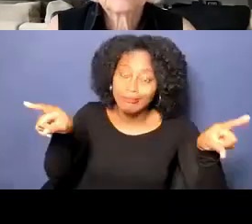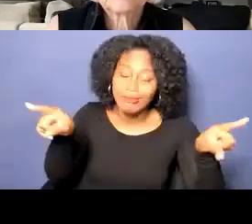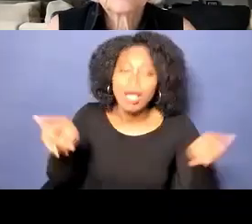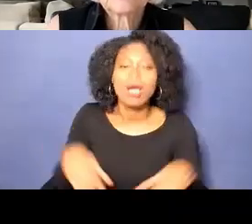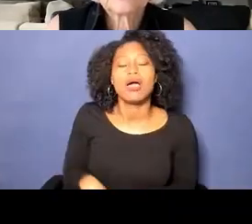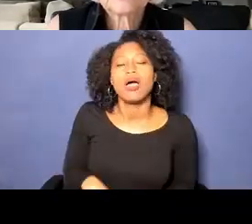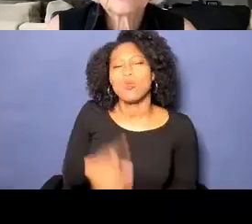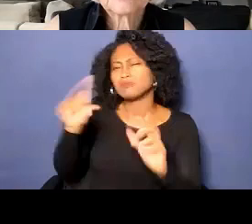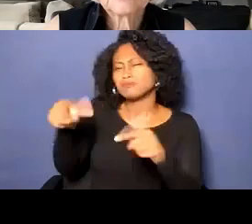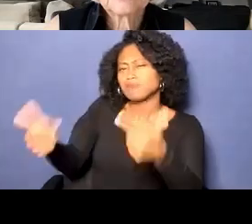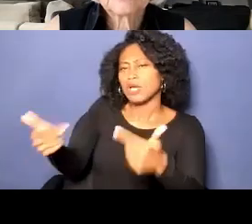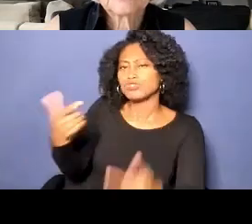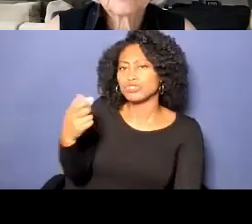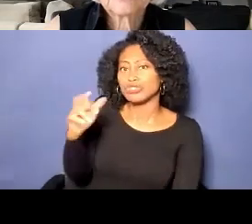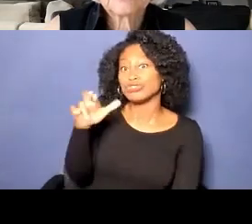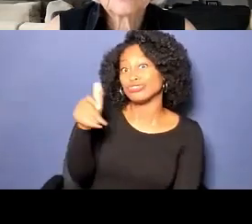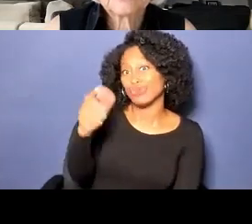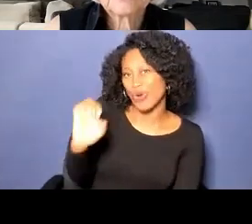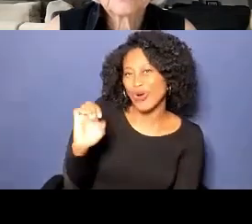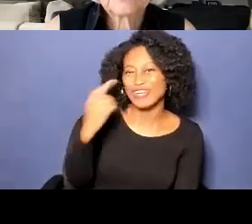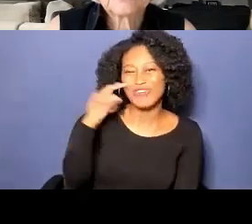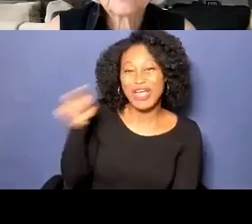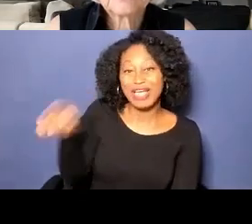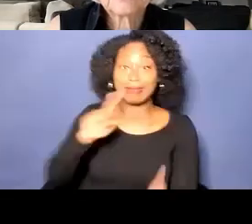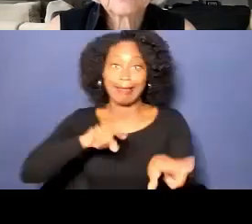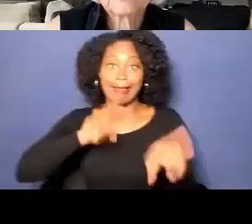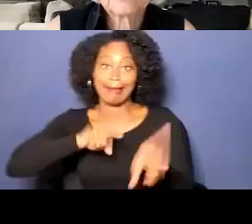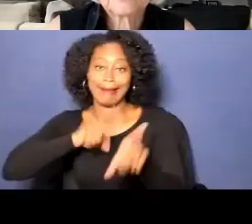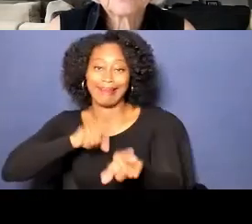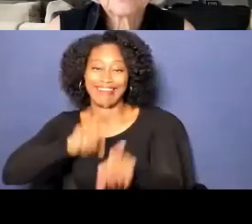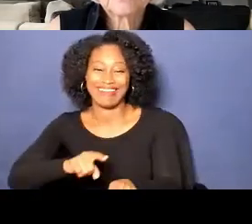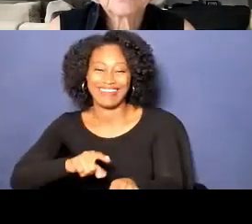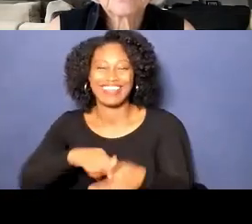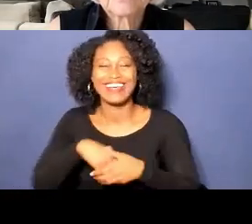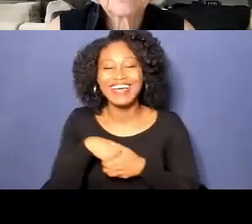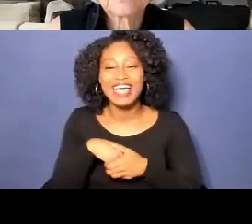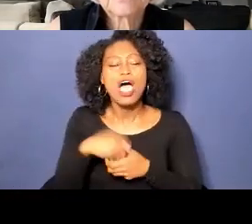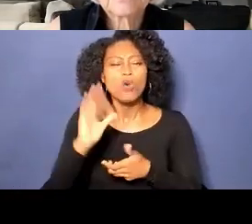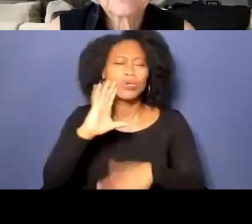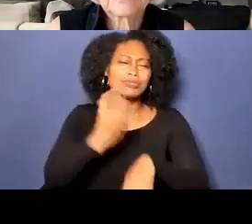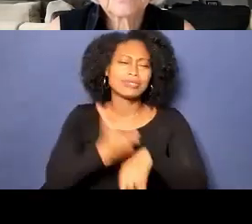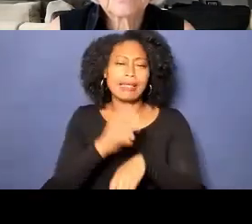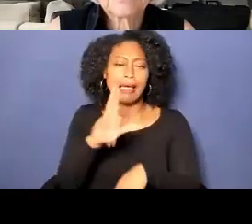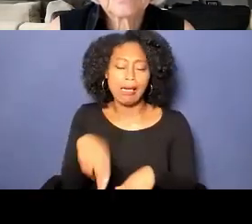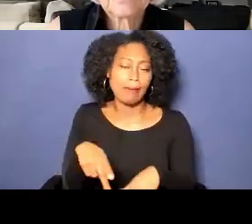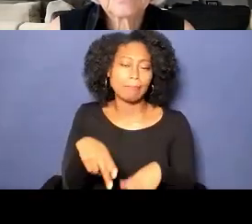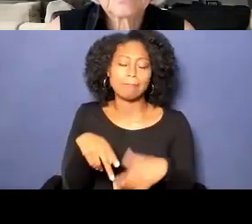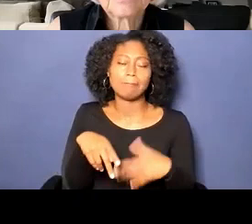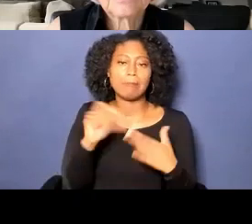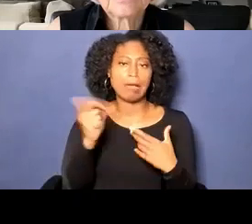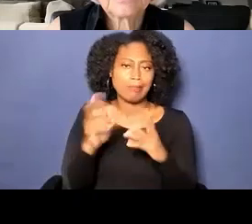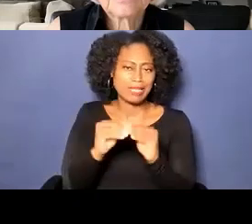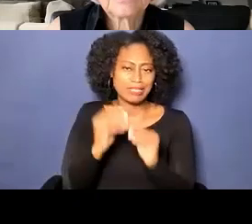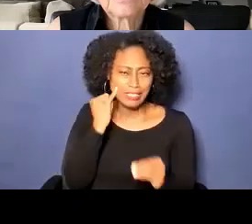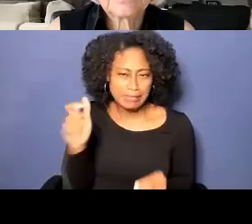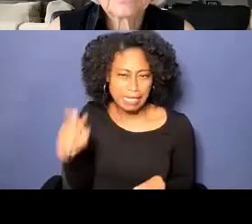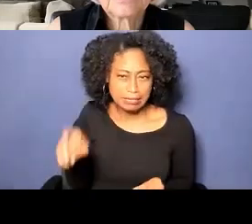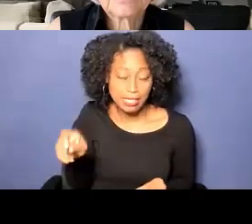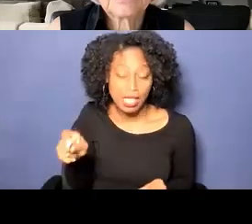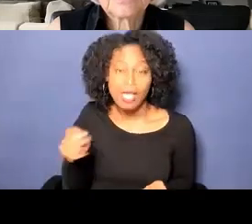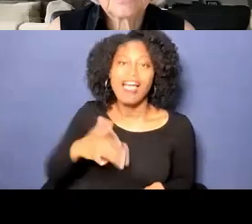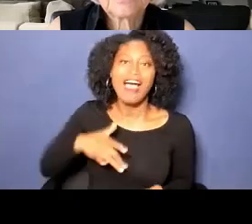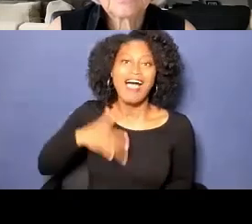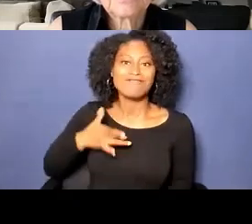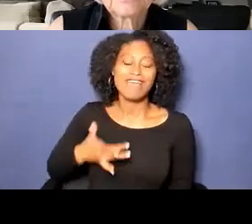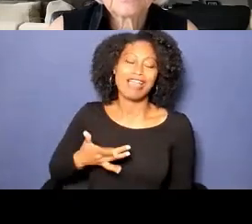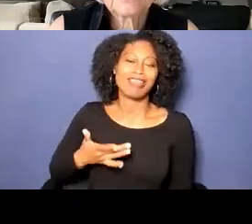response or set up a call. I am privileged to be able to work with George day to day, and I